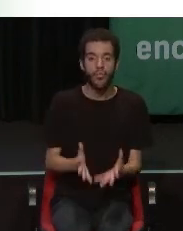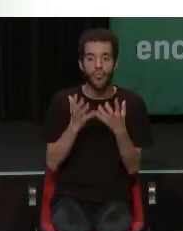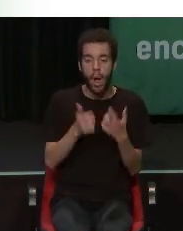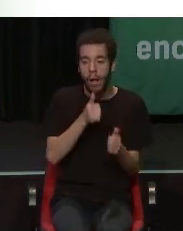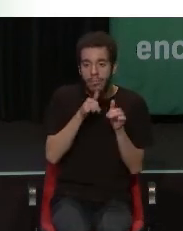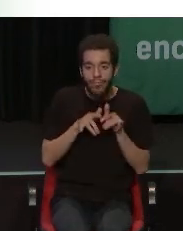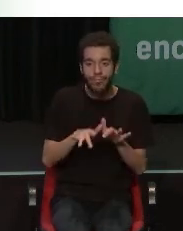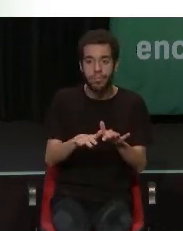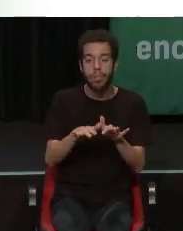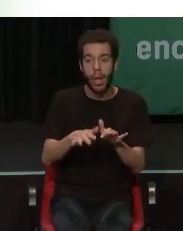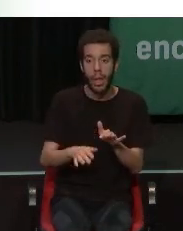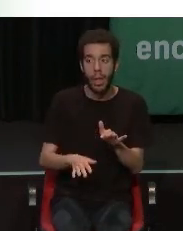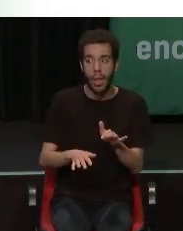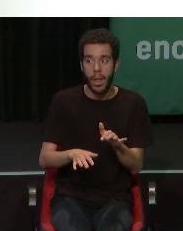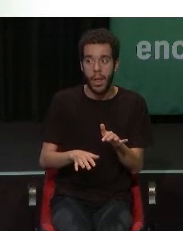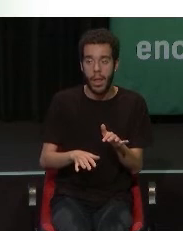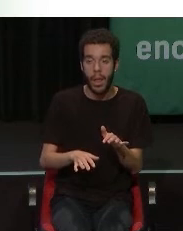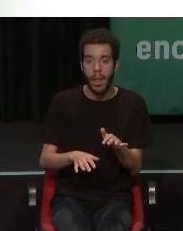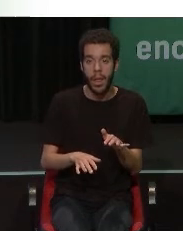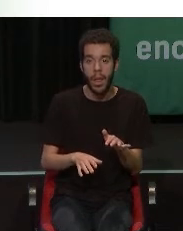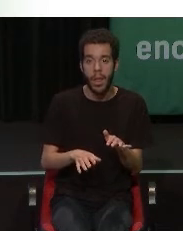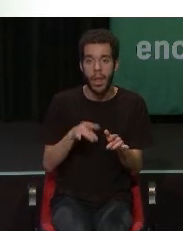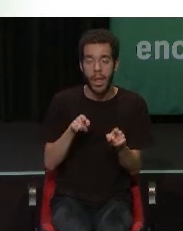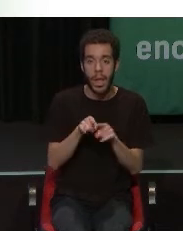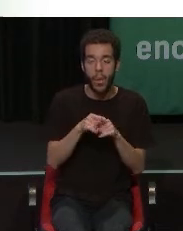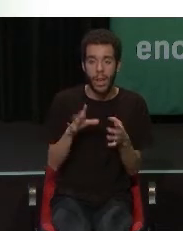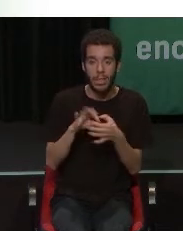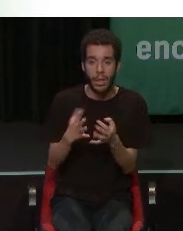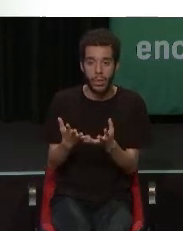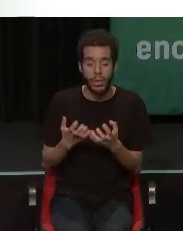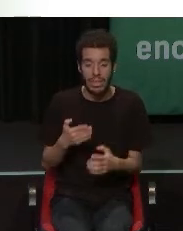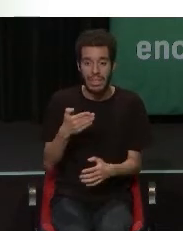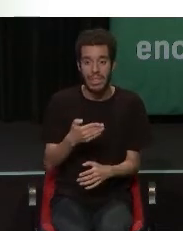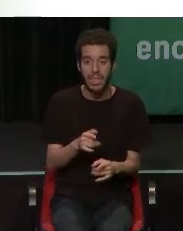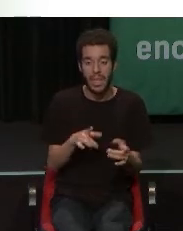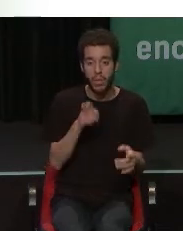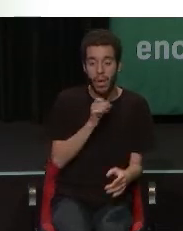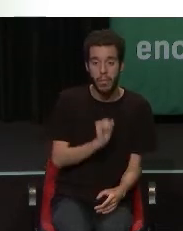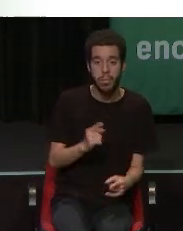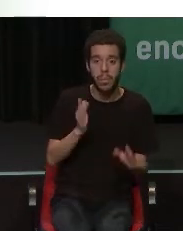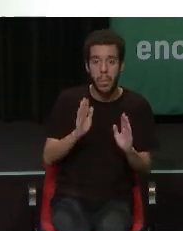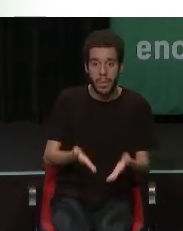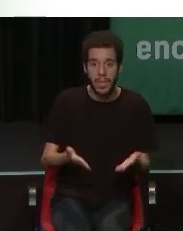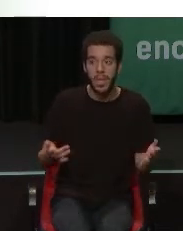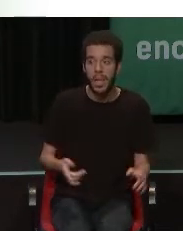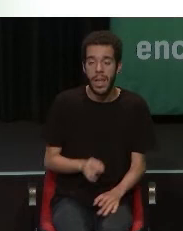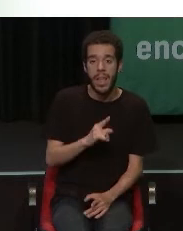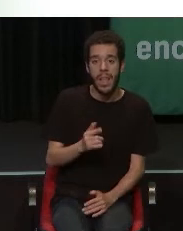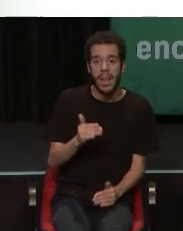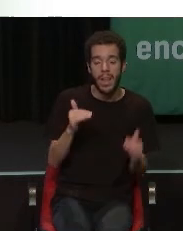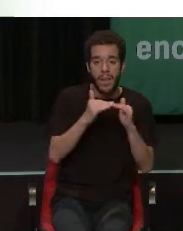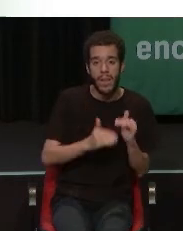leukemia downstream from IL-7 receptor mutation in the mouse, we need to have high levels of signaling